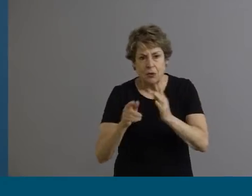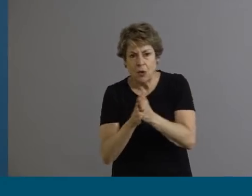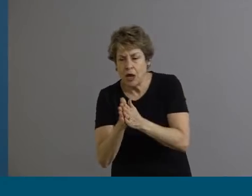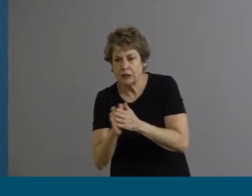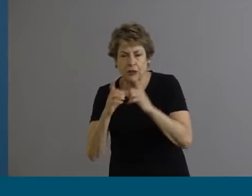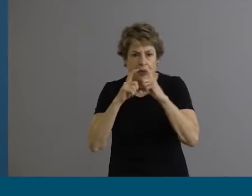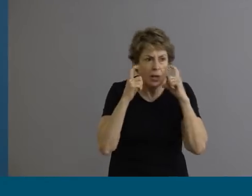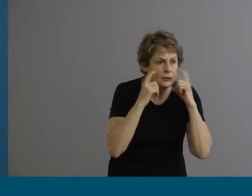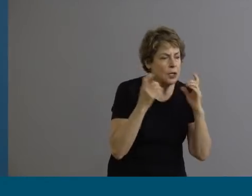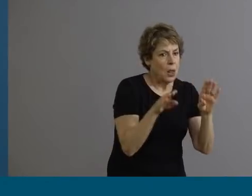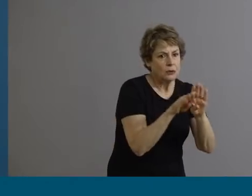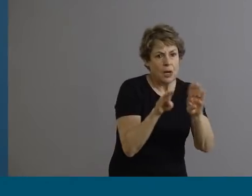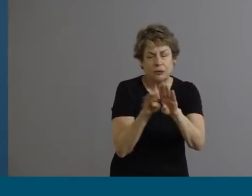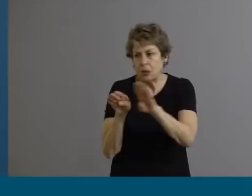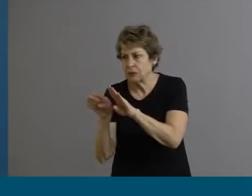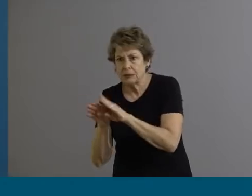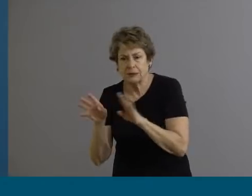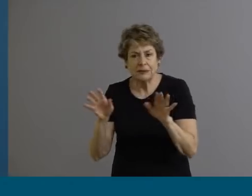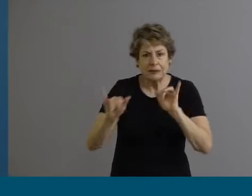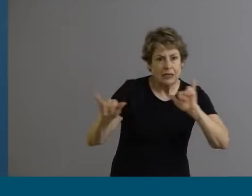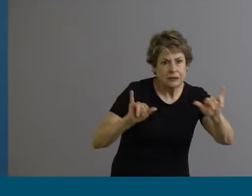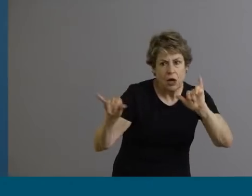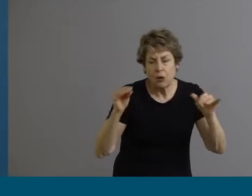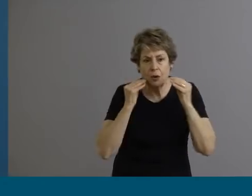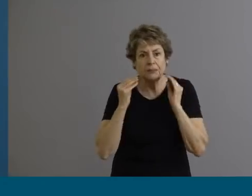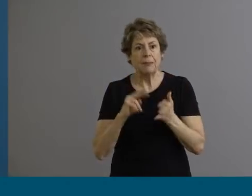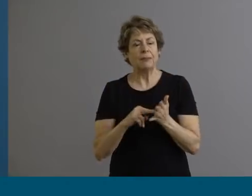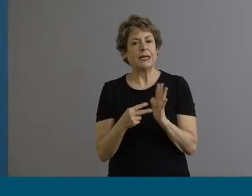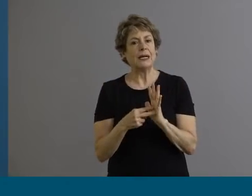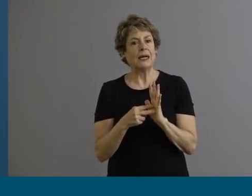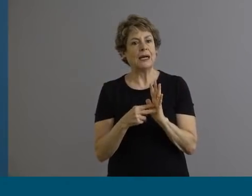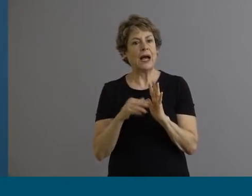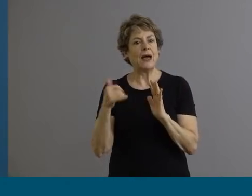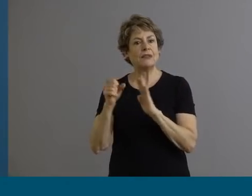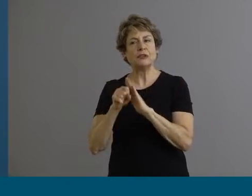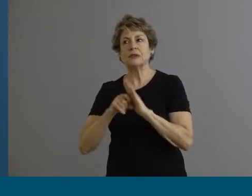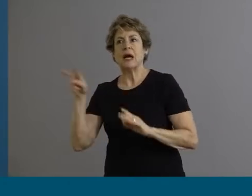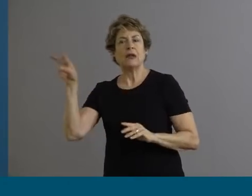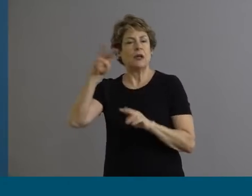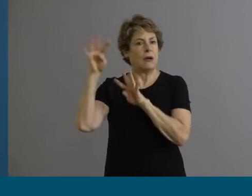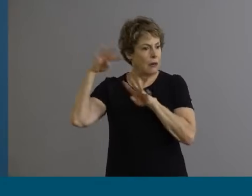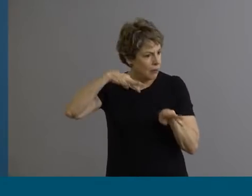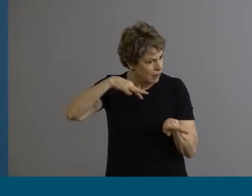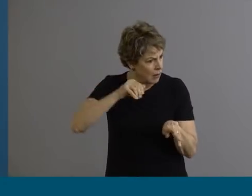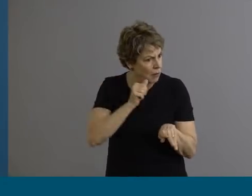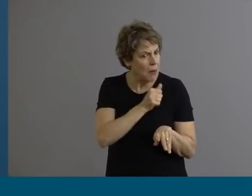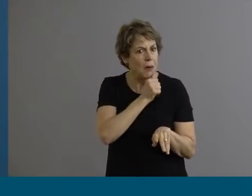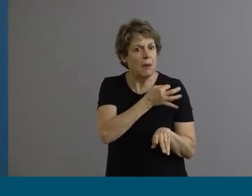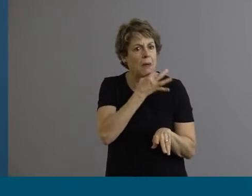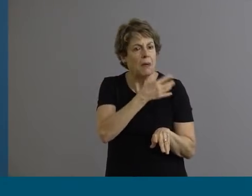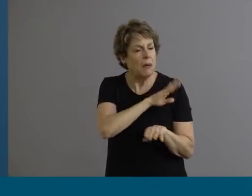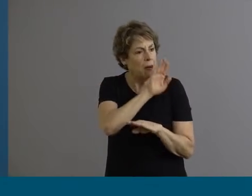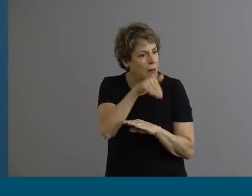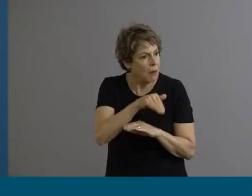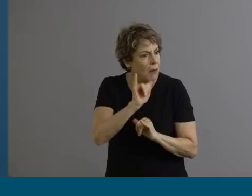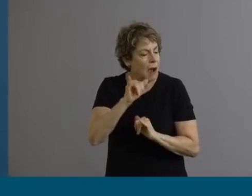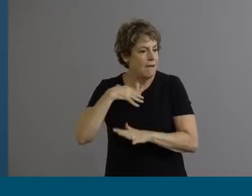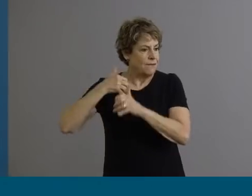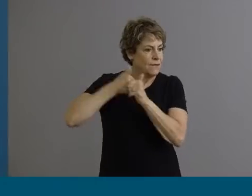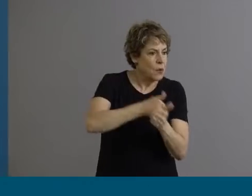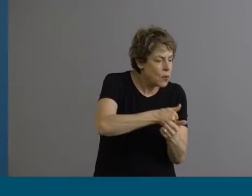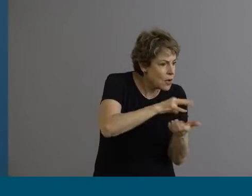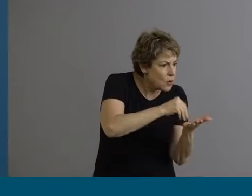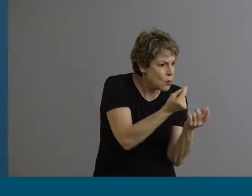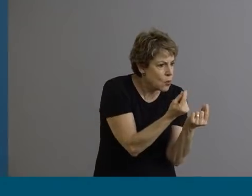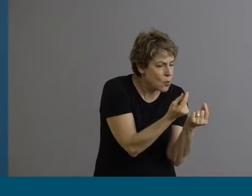And you don't have to take it from me. I want you to take it from Dr. Deborah Birx, who was in Arizona last week. Arizona does